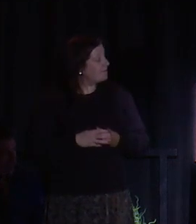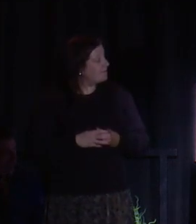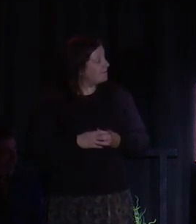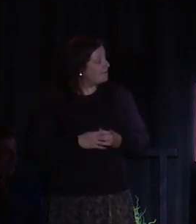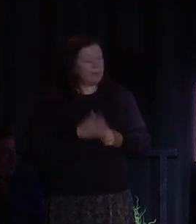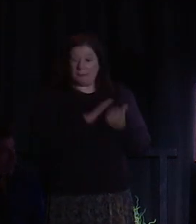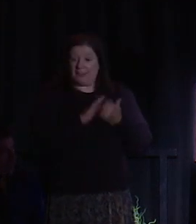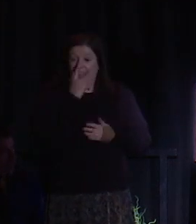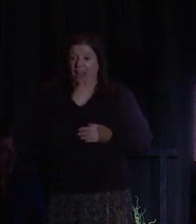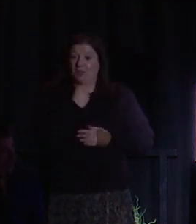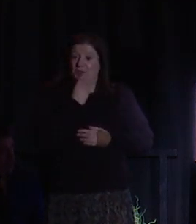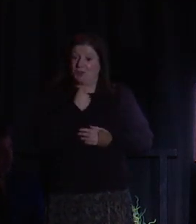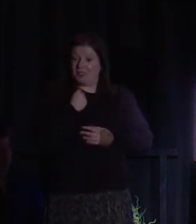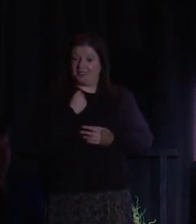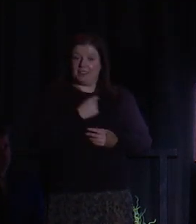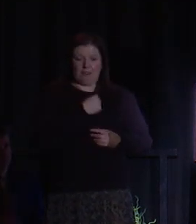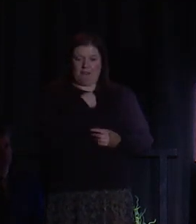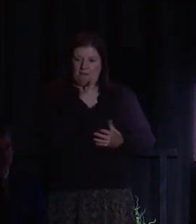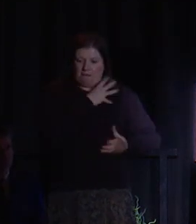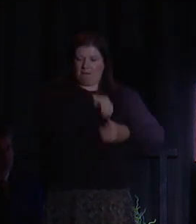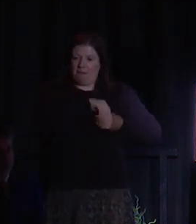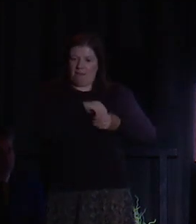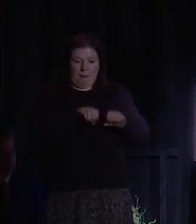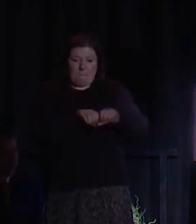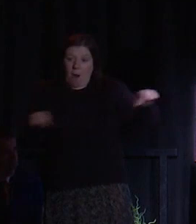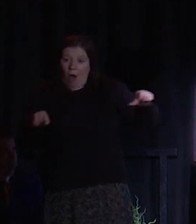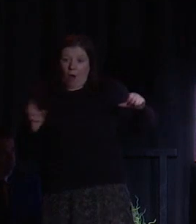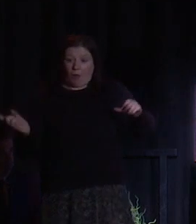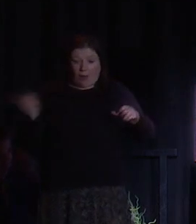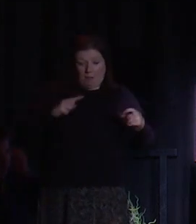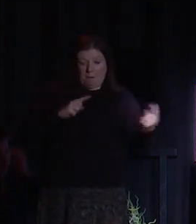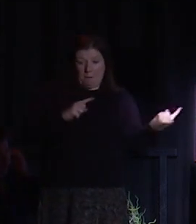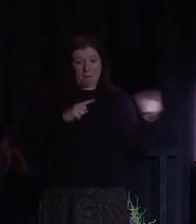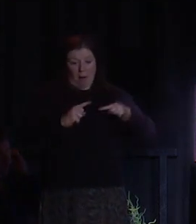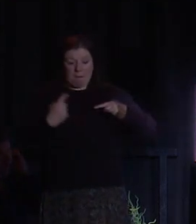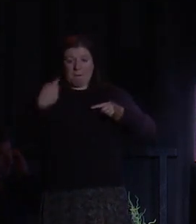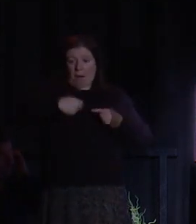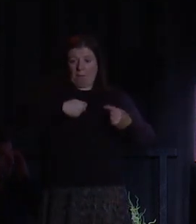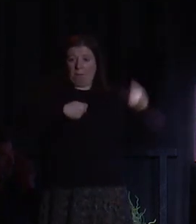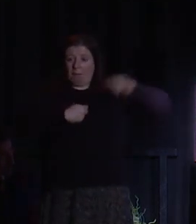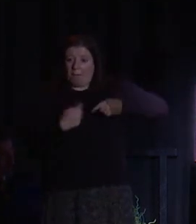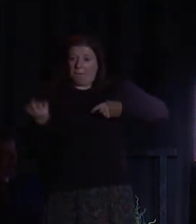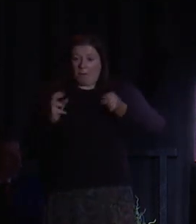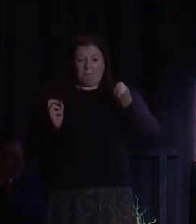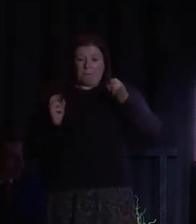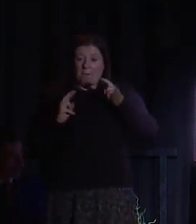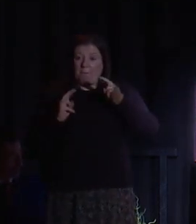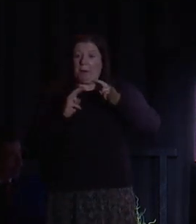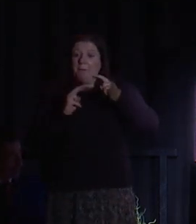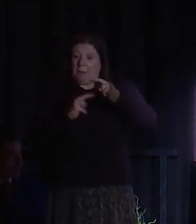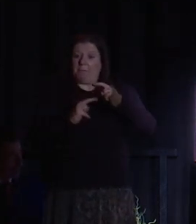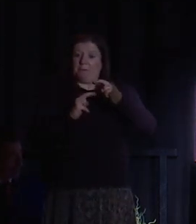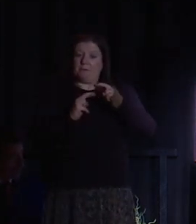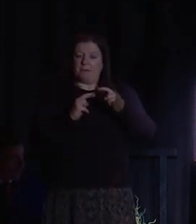clever. And we started playing with the idea of how we can use these poles as performance and start to build that bridge together. Not only that, is that as a company, we're